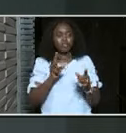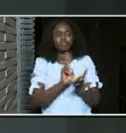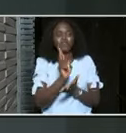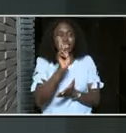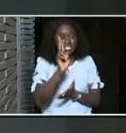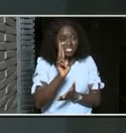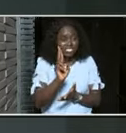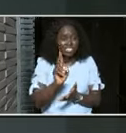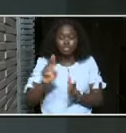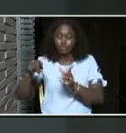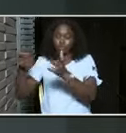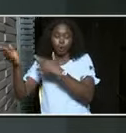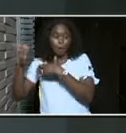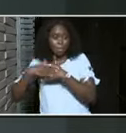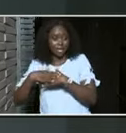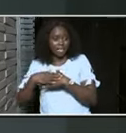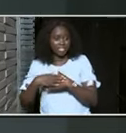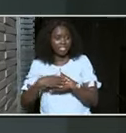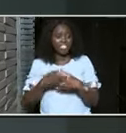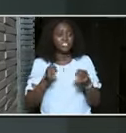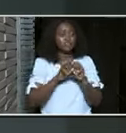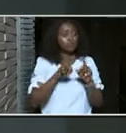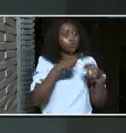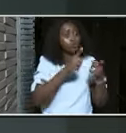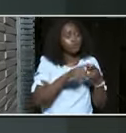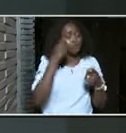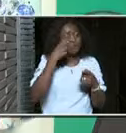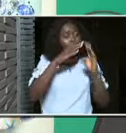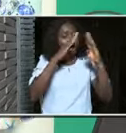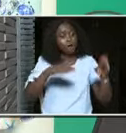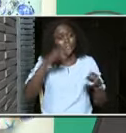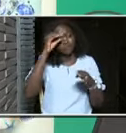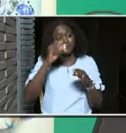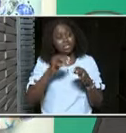come back. Even to go for housemanship, huge problem.